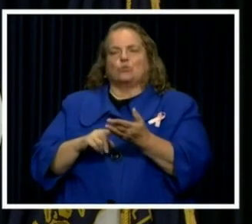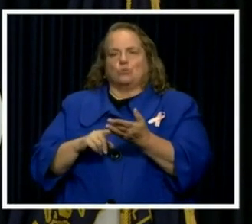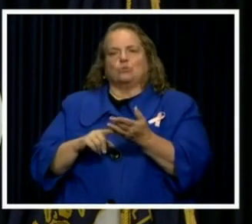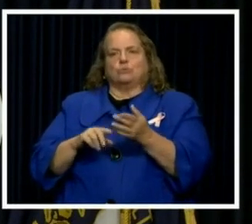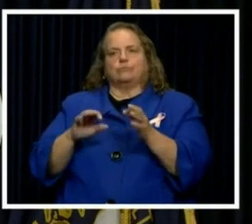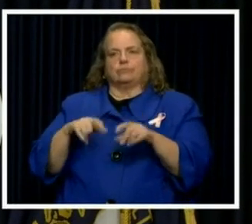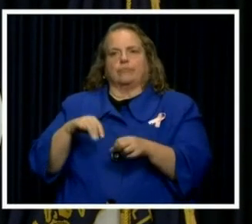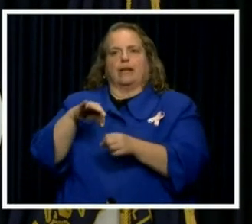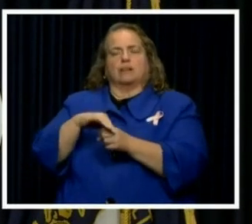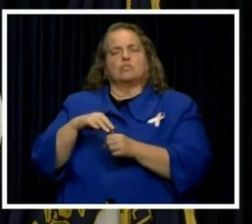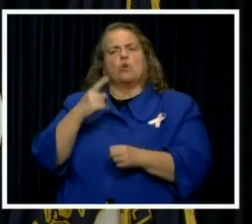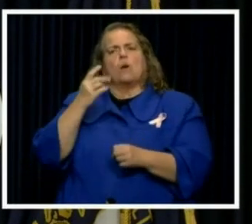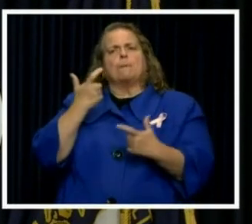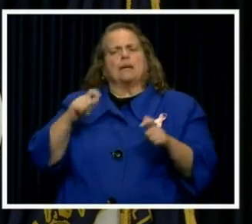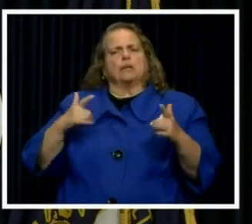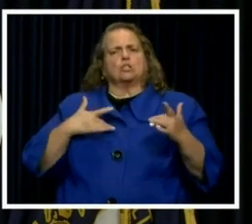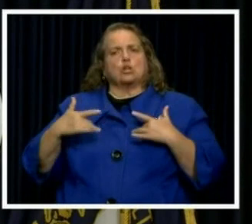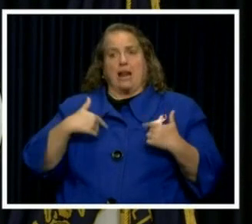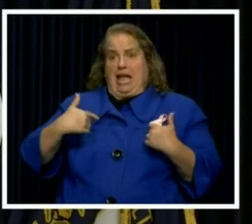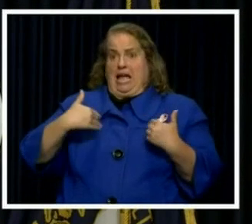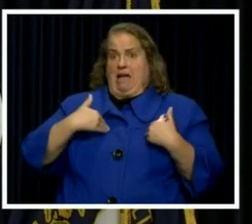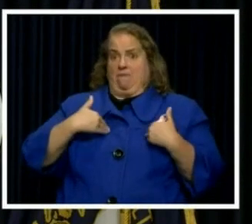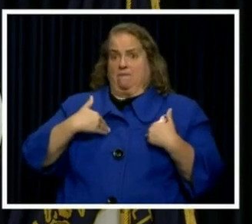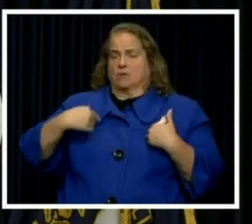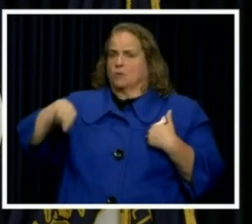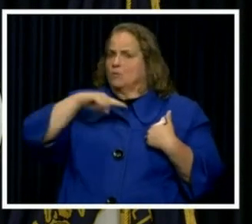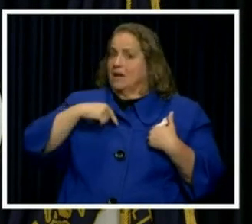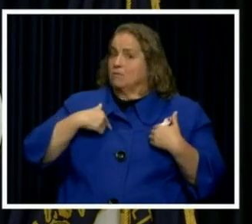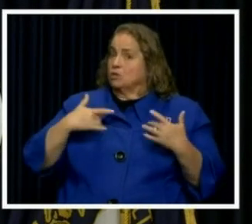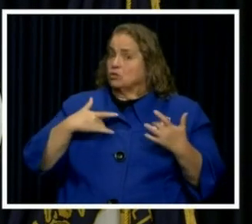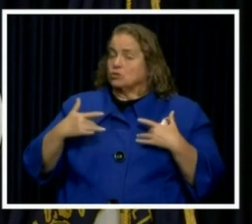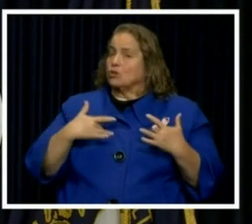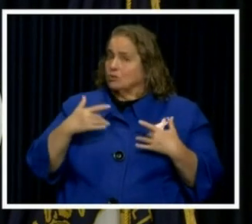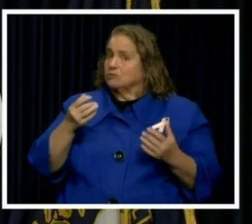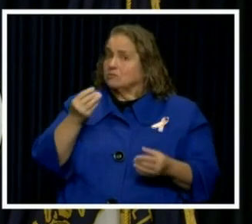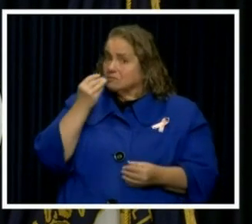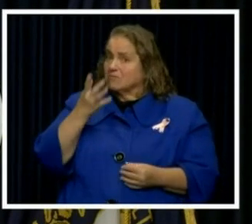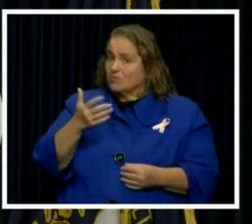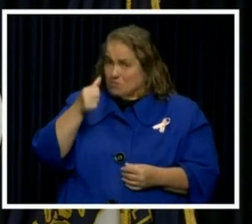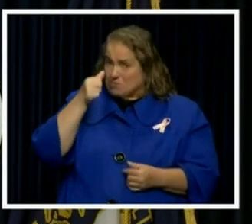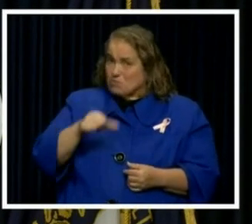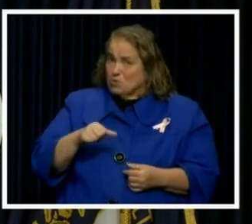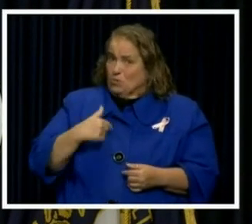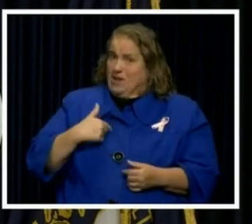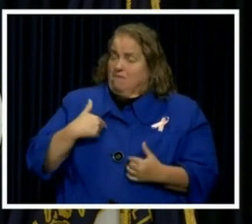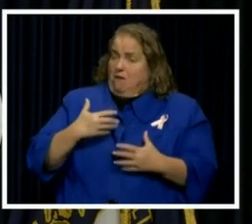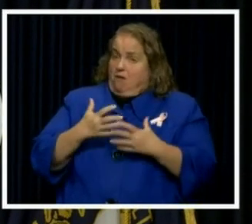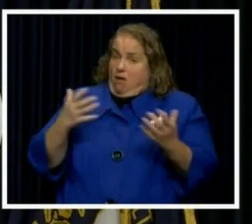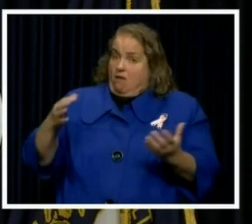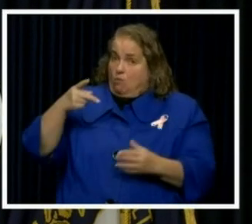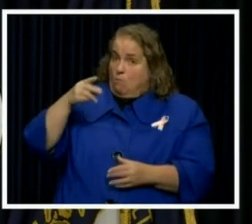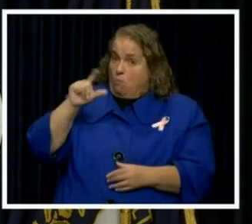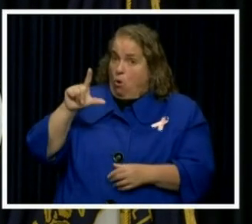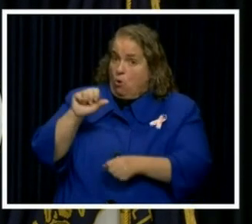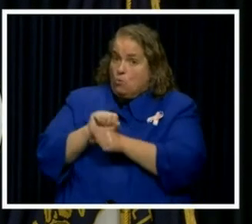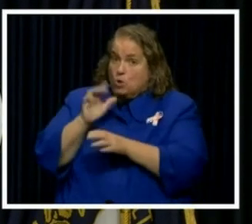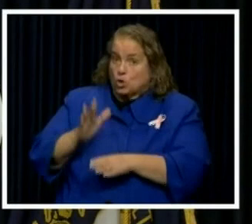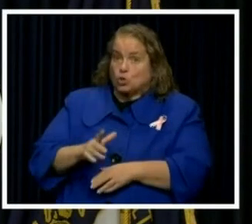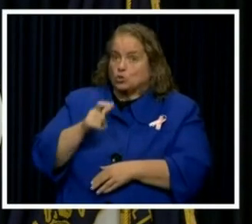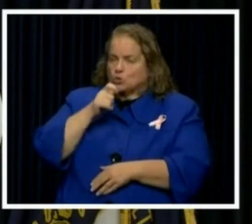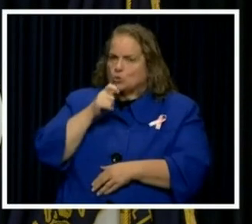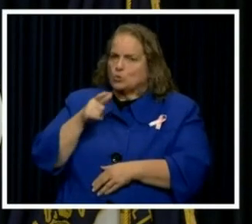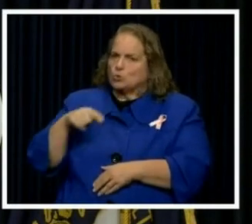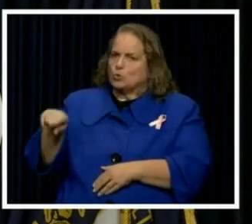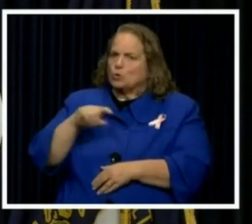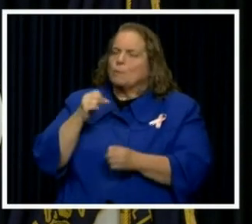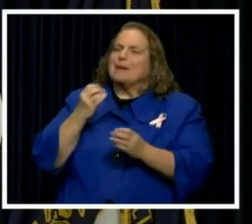election, and I've talked about it a lot, is the fact that we have a lot of poll workers that fall in this vulnerable category. Just